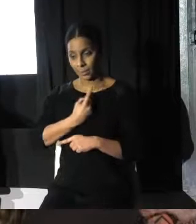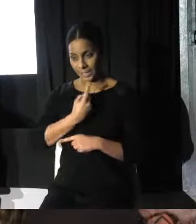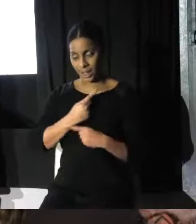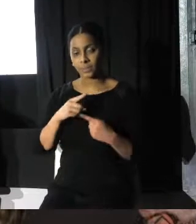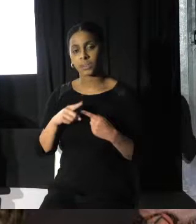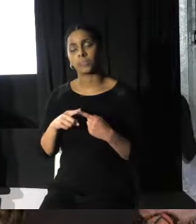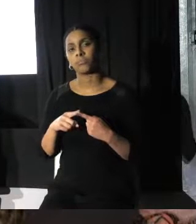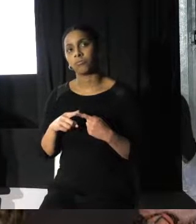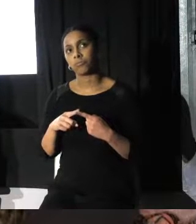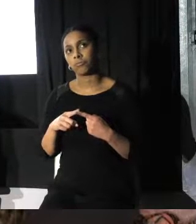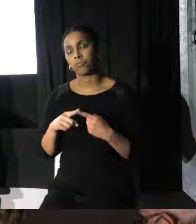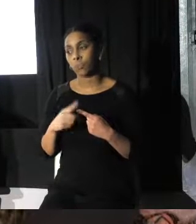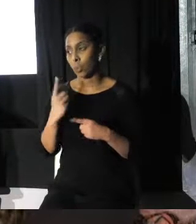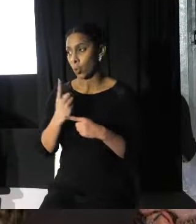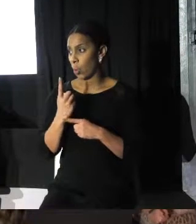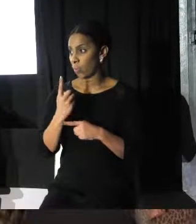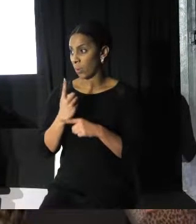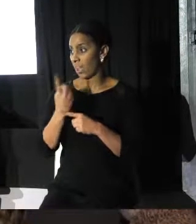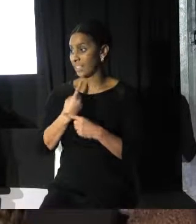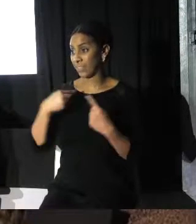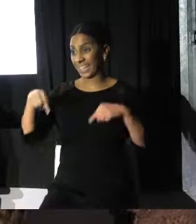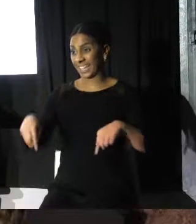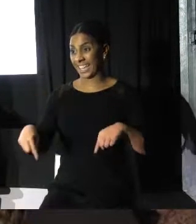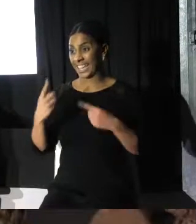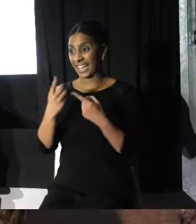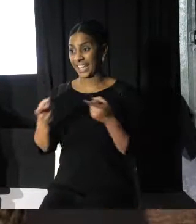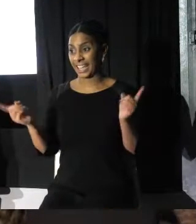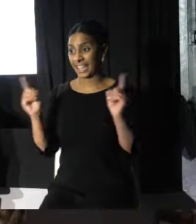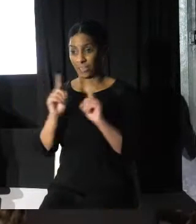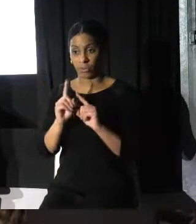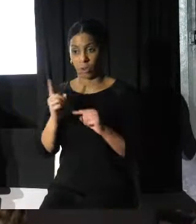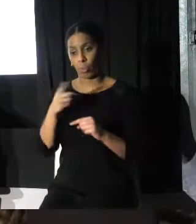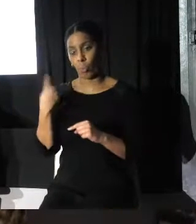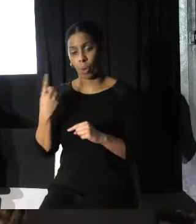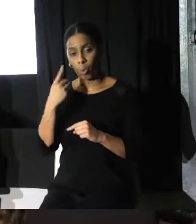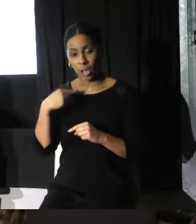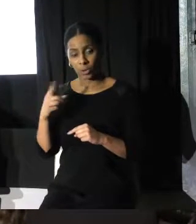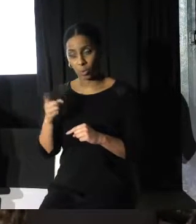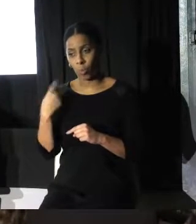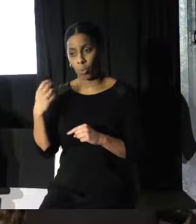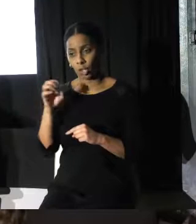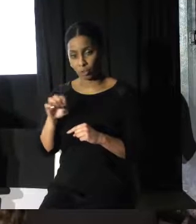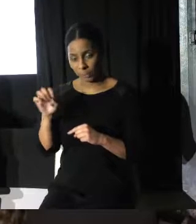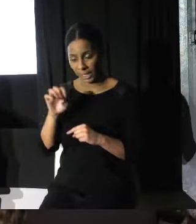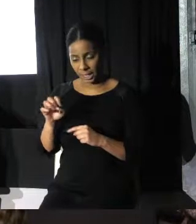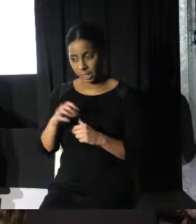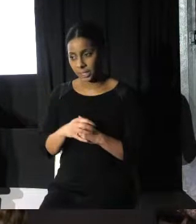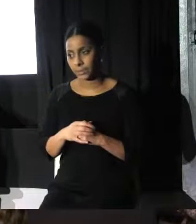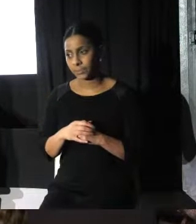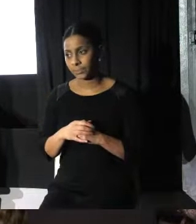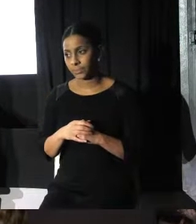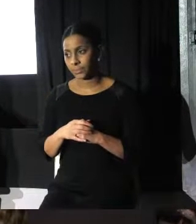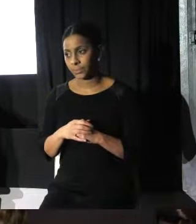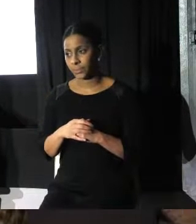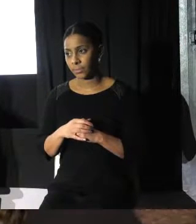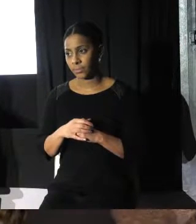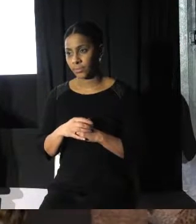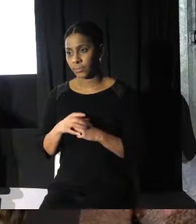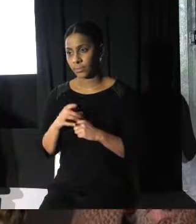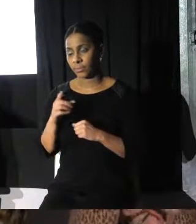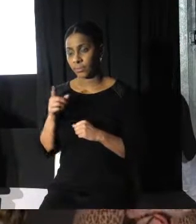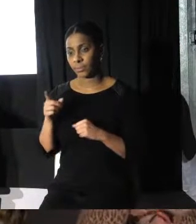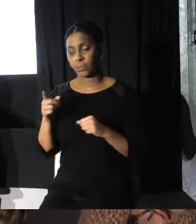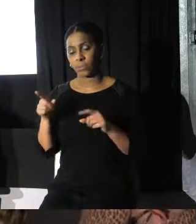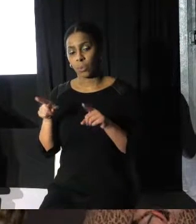about ourselves in this room, which we're all white, we're all European. And we're also talking in